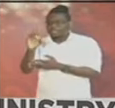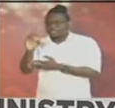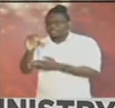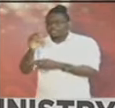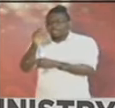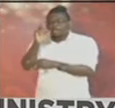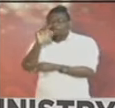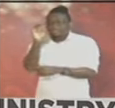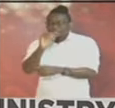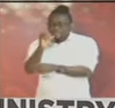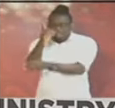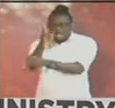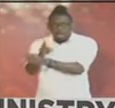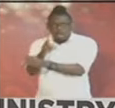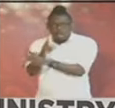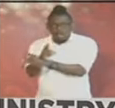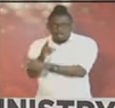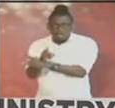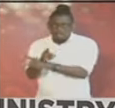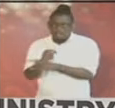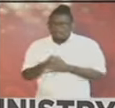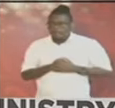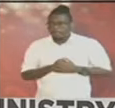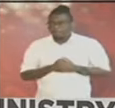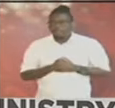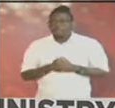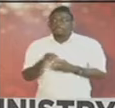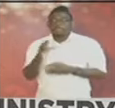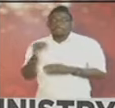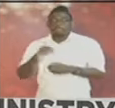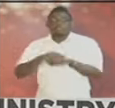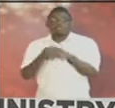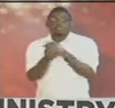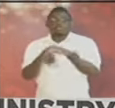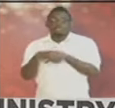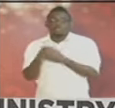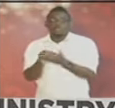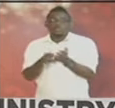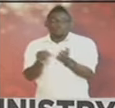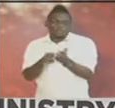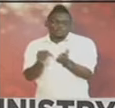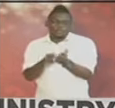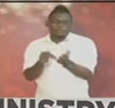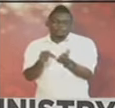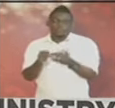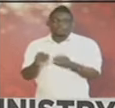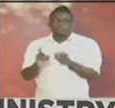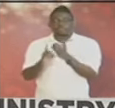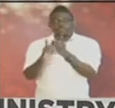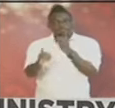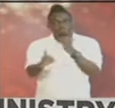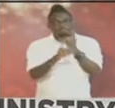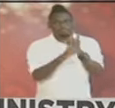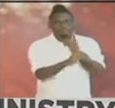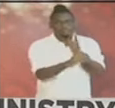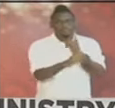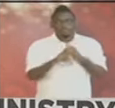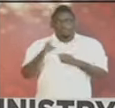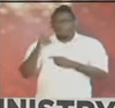and water often. We are to maintain a distance of about 1 to 2 arms lengths away